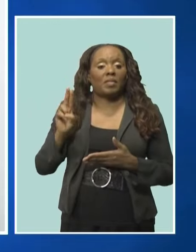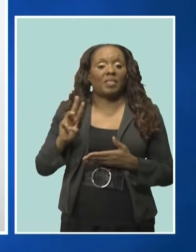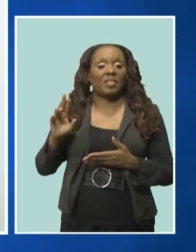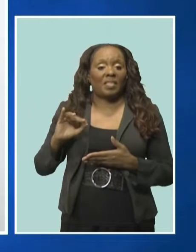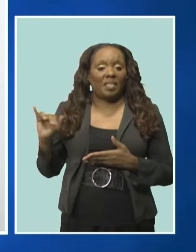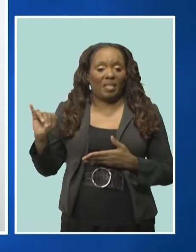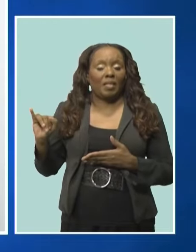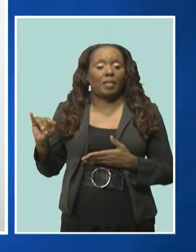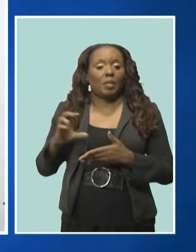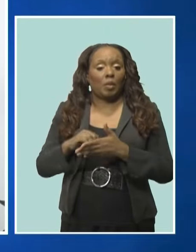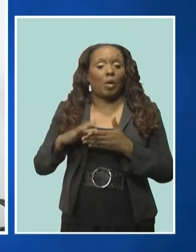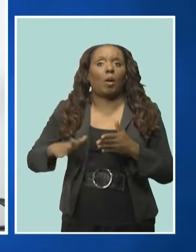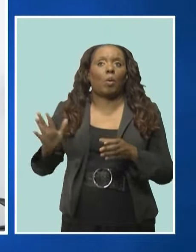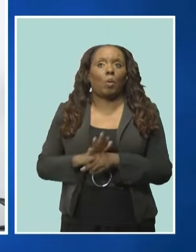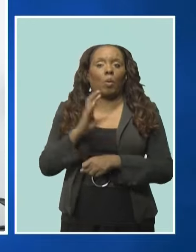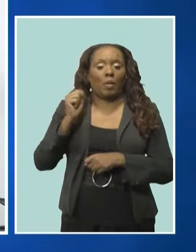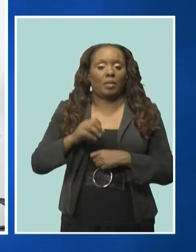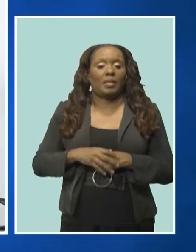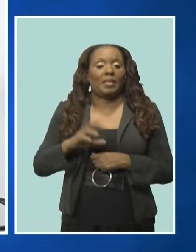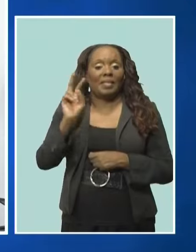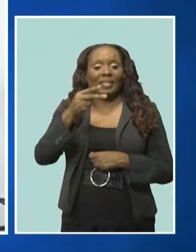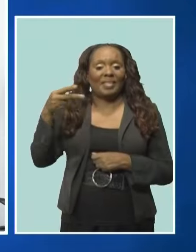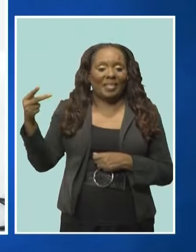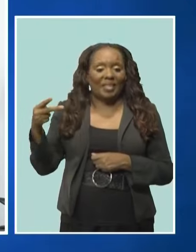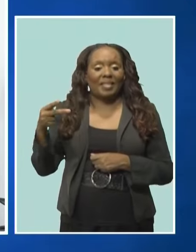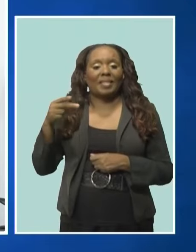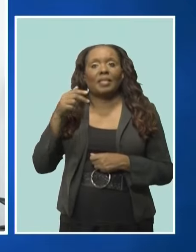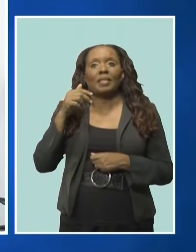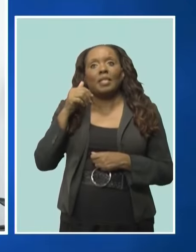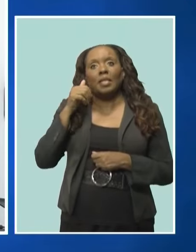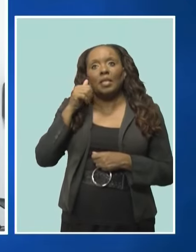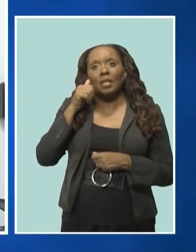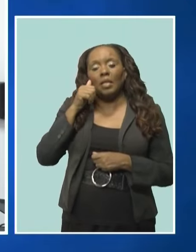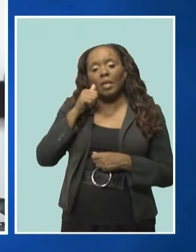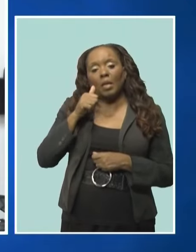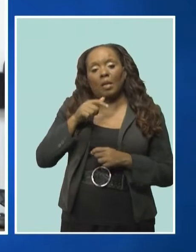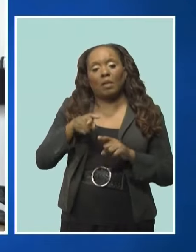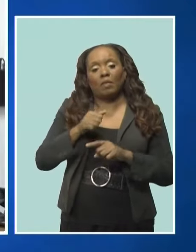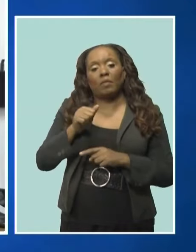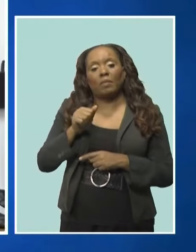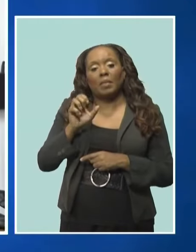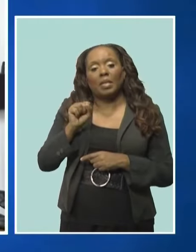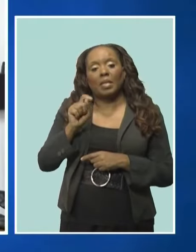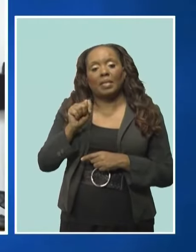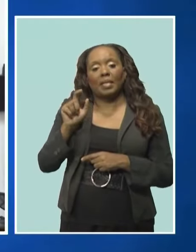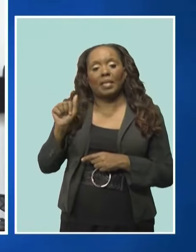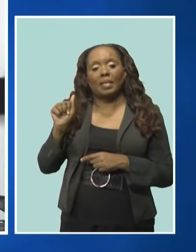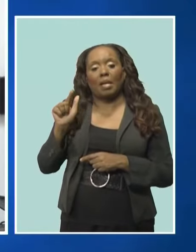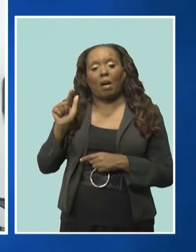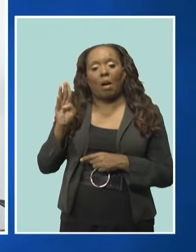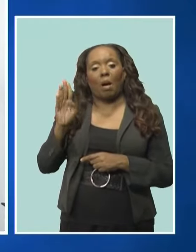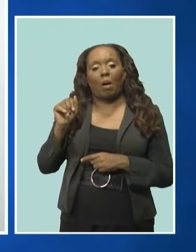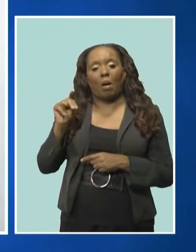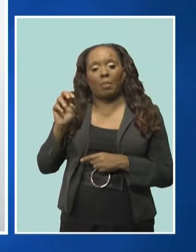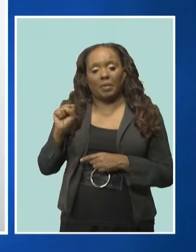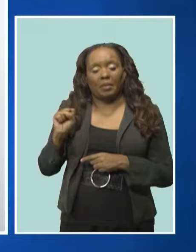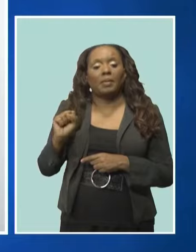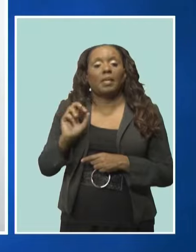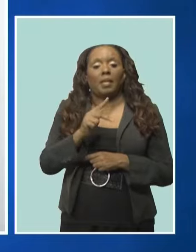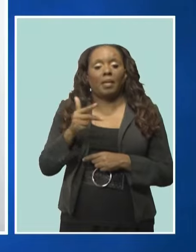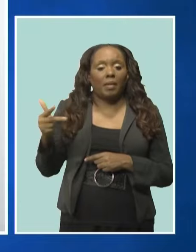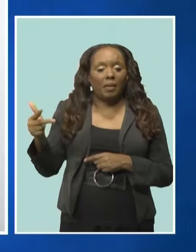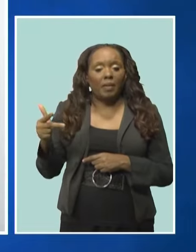top prize. Second place went to Brooklyn Maskell of St. Albans Primary, while Haley Scott of the Christchurch Foundation